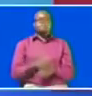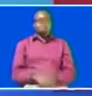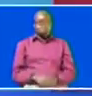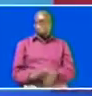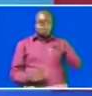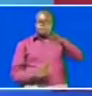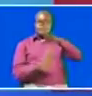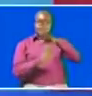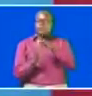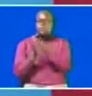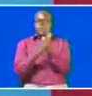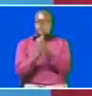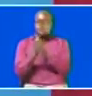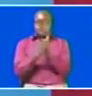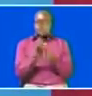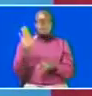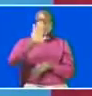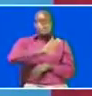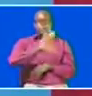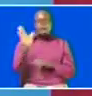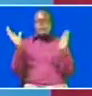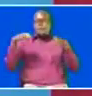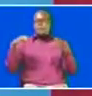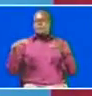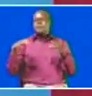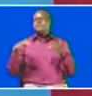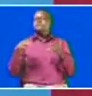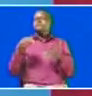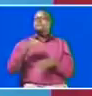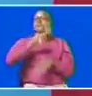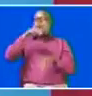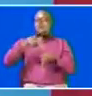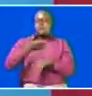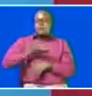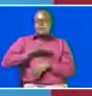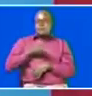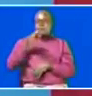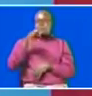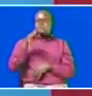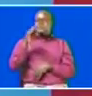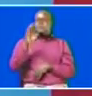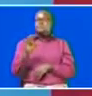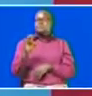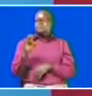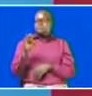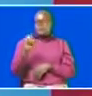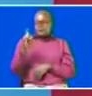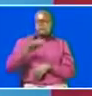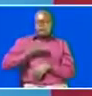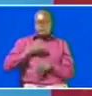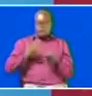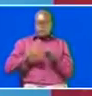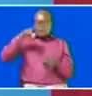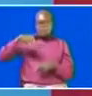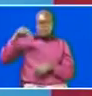To our top story of the day, the Wiper Democratic Movement Party National Executive Council and Parliamentary Group has resolved to work with